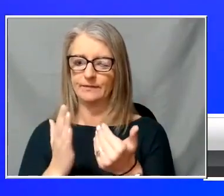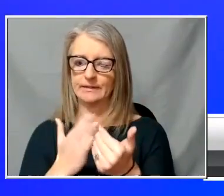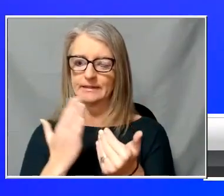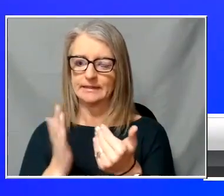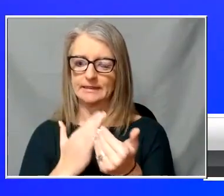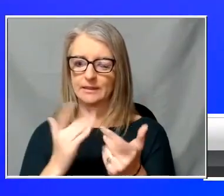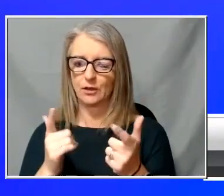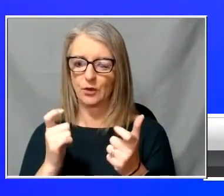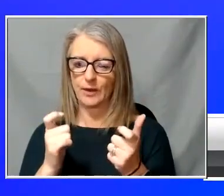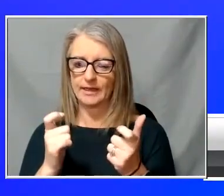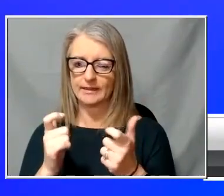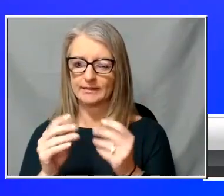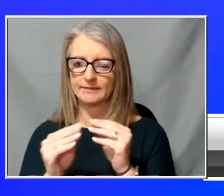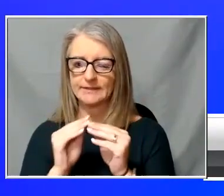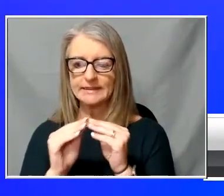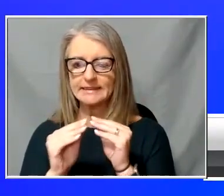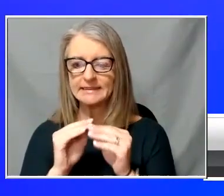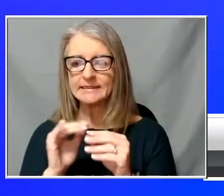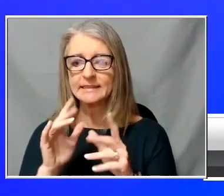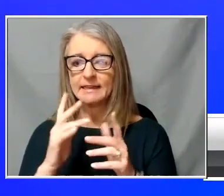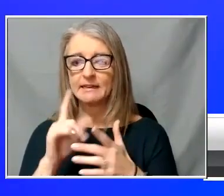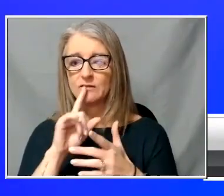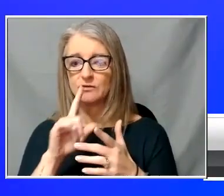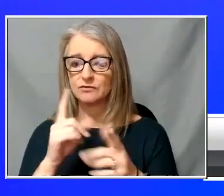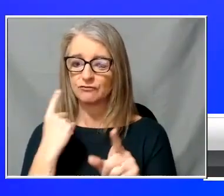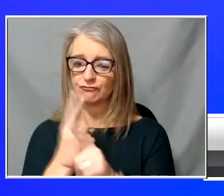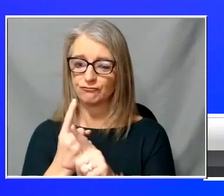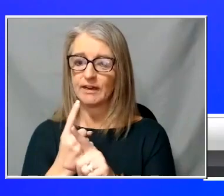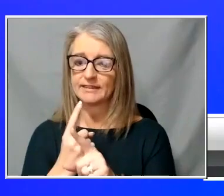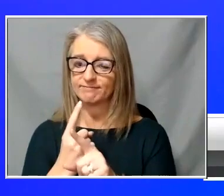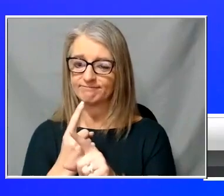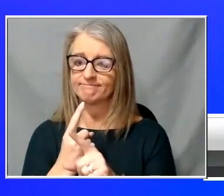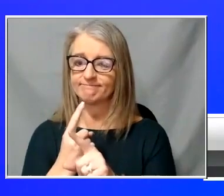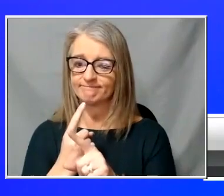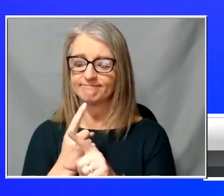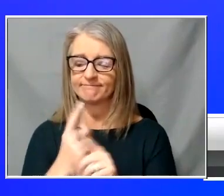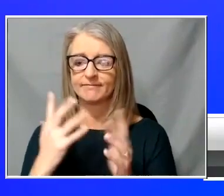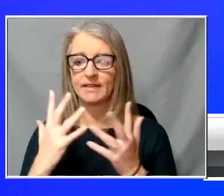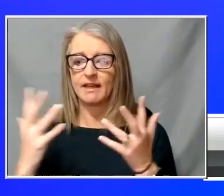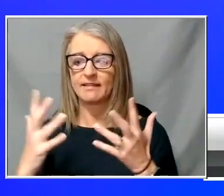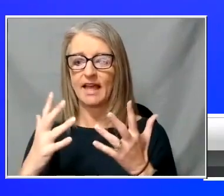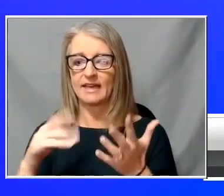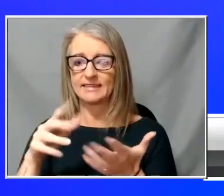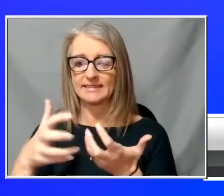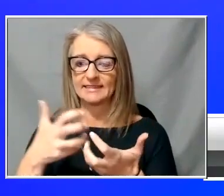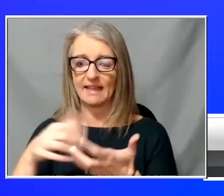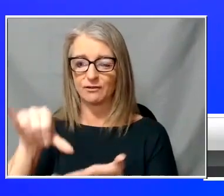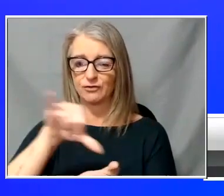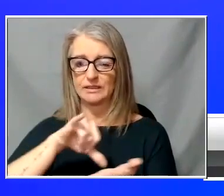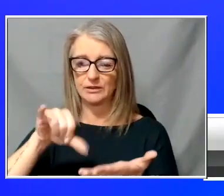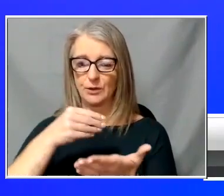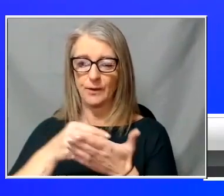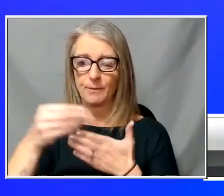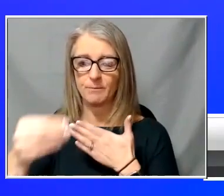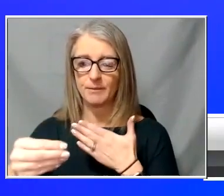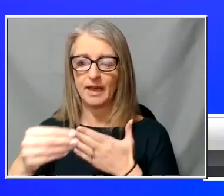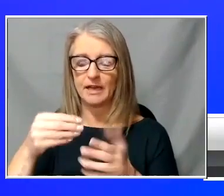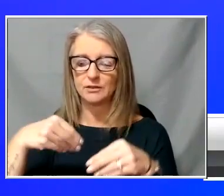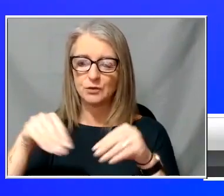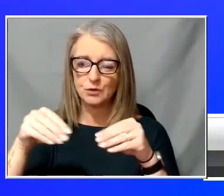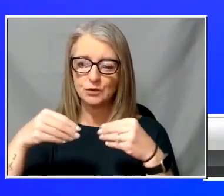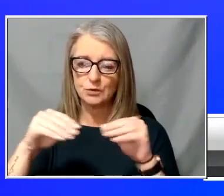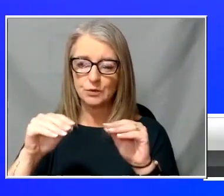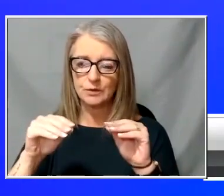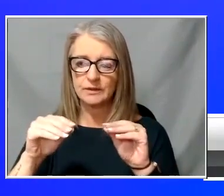quick fix, and Jess, you're right about that a lot of salad dressing out there that you buy, the store-bought